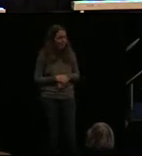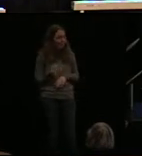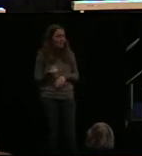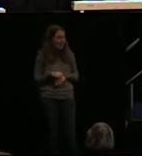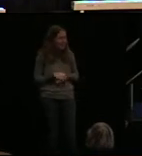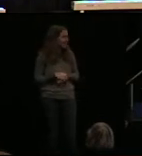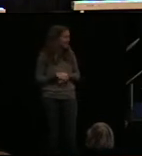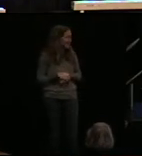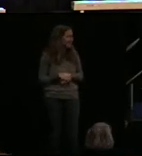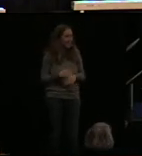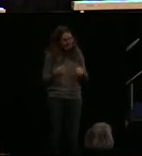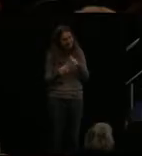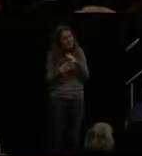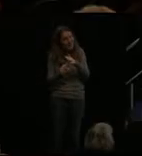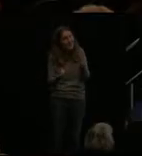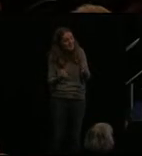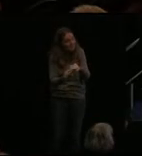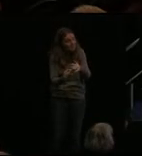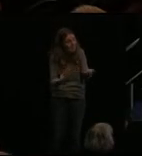It's very important.